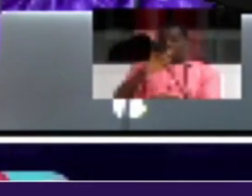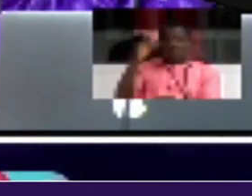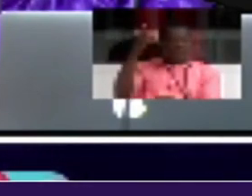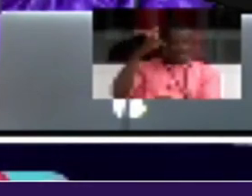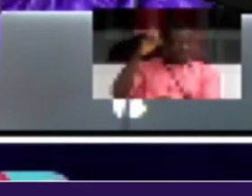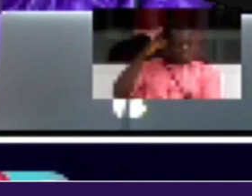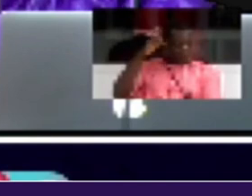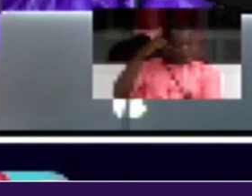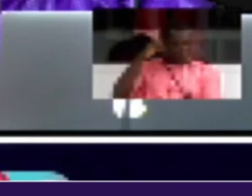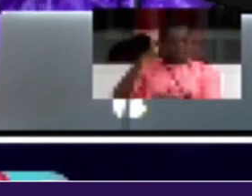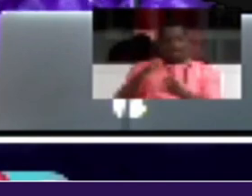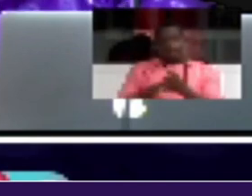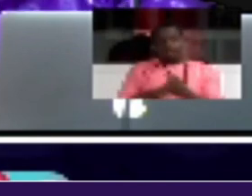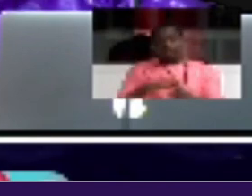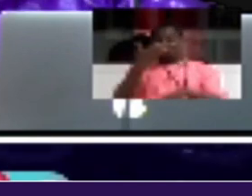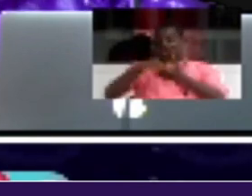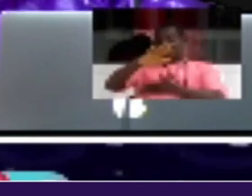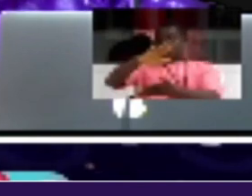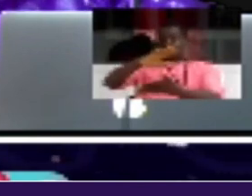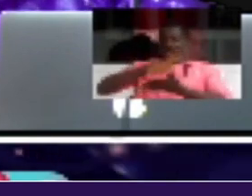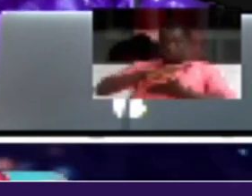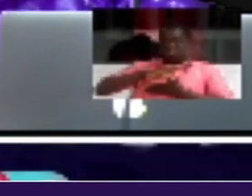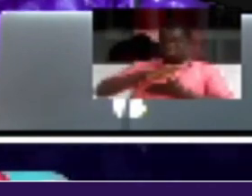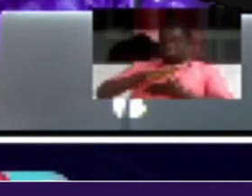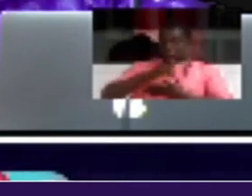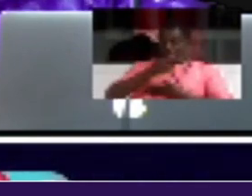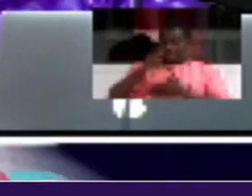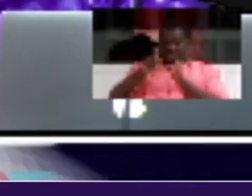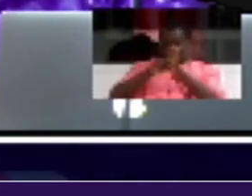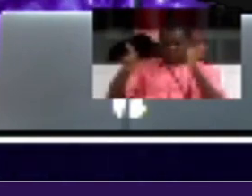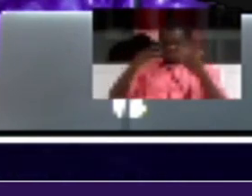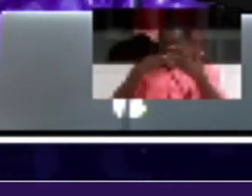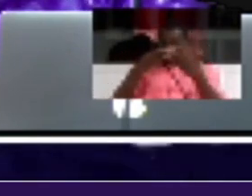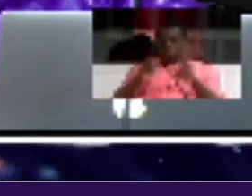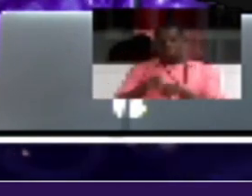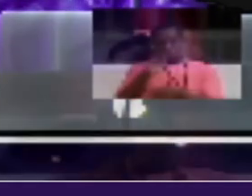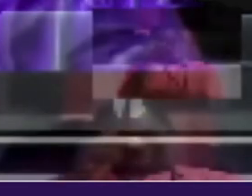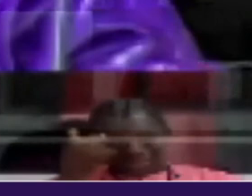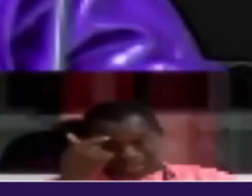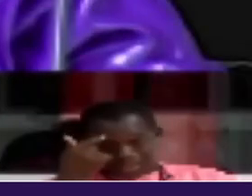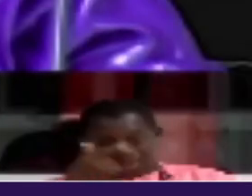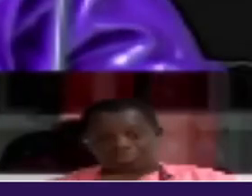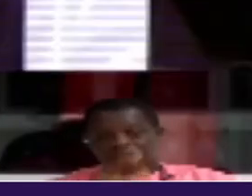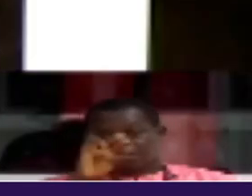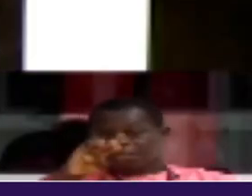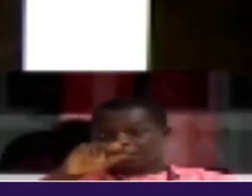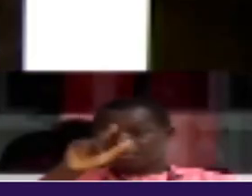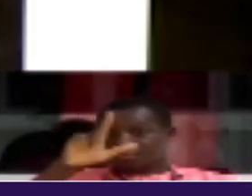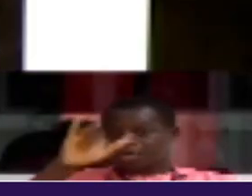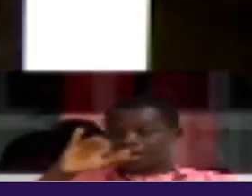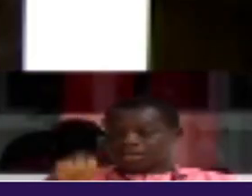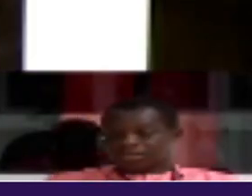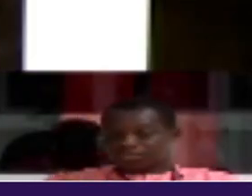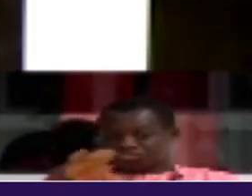I never received such information. Do you think Malik would also fabricate this?